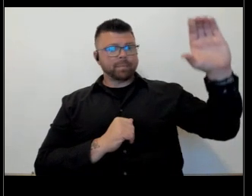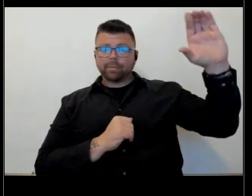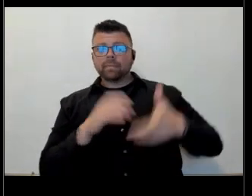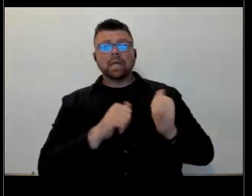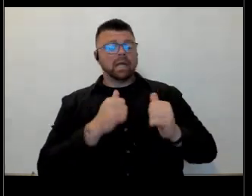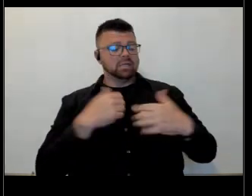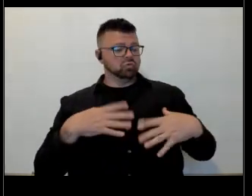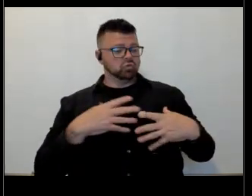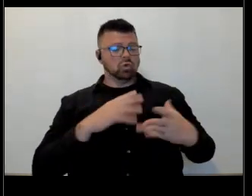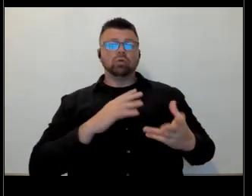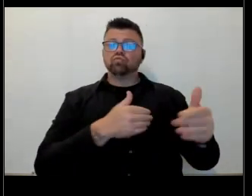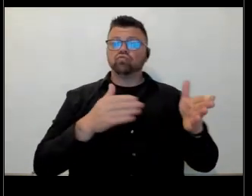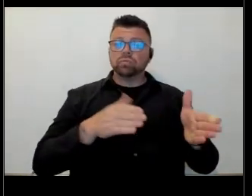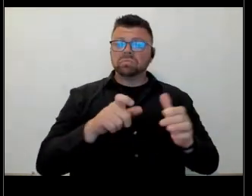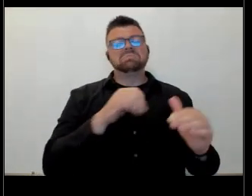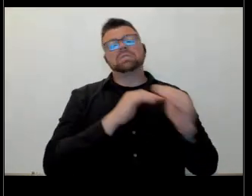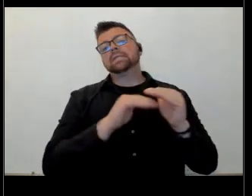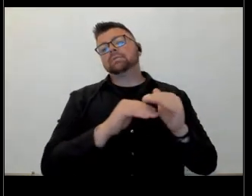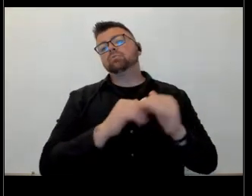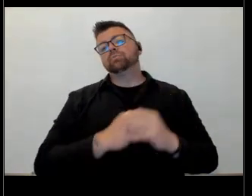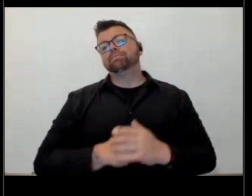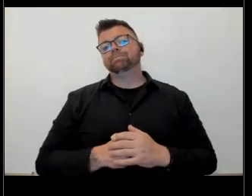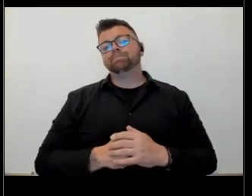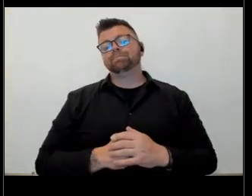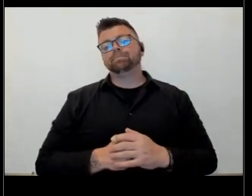be accessible.